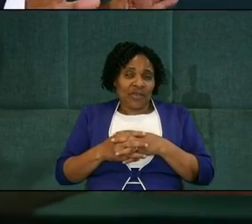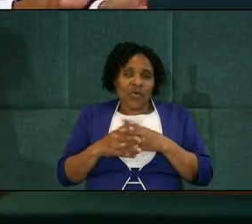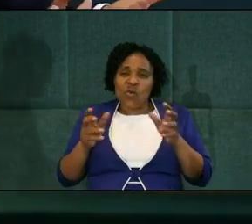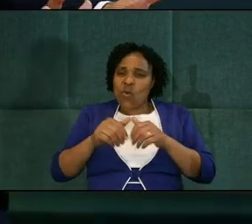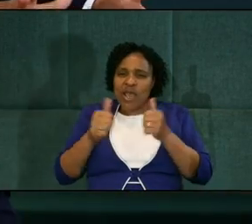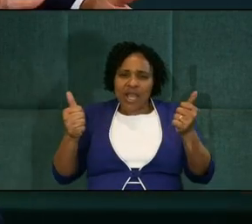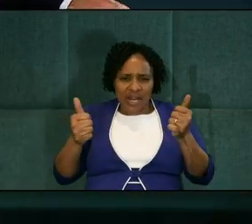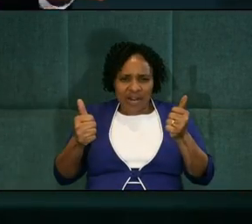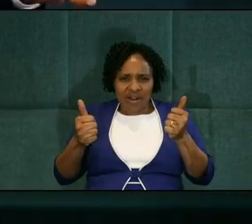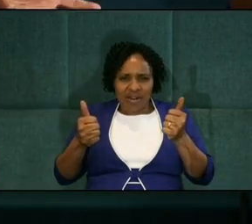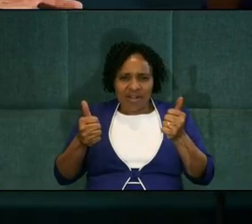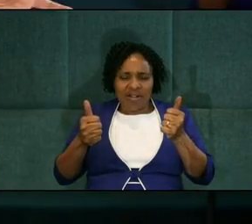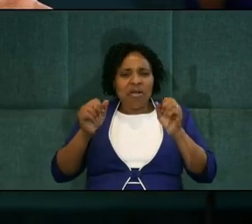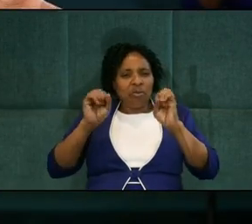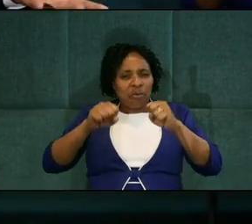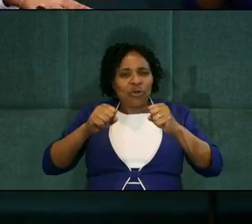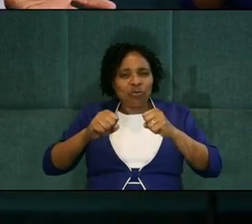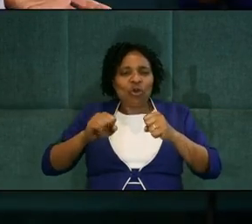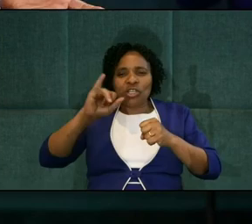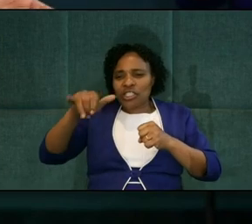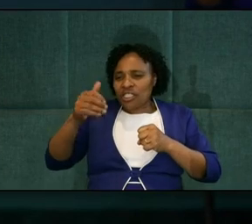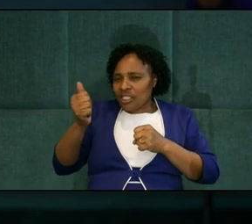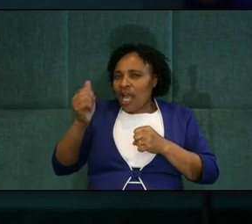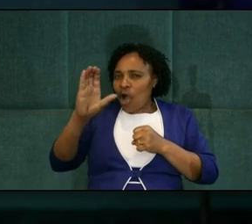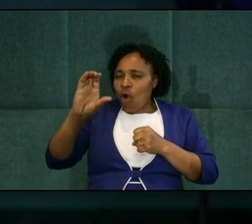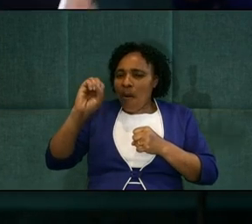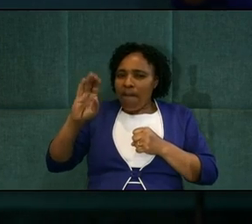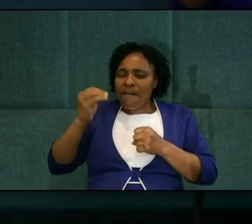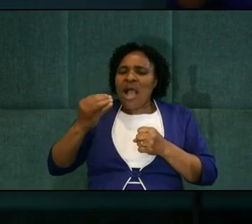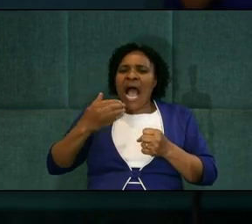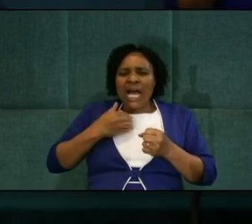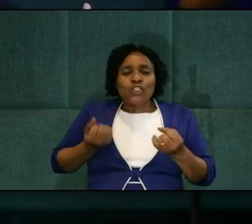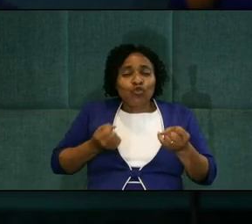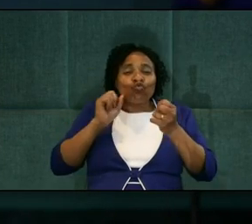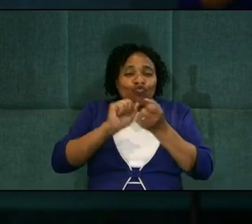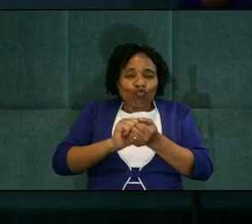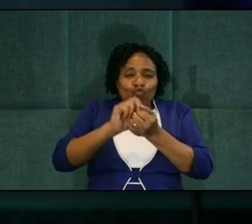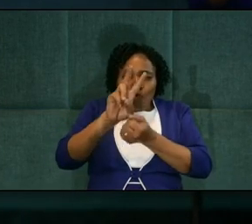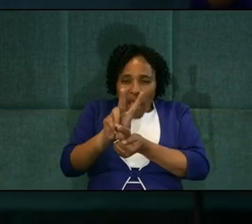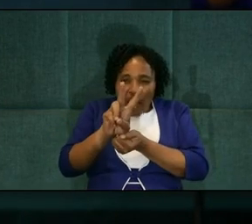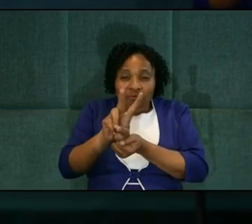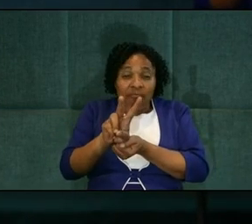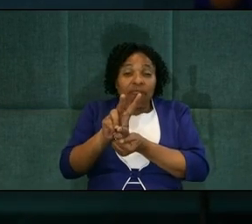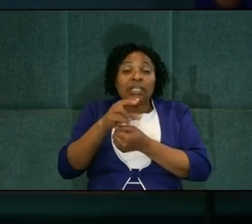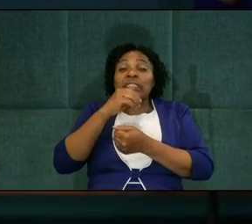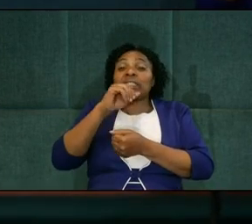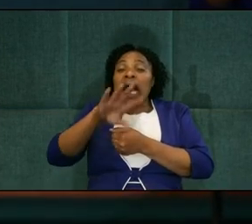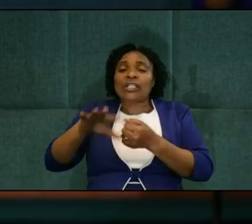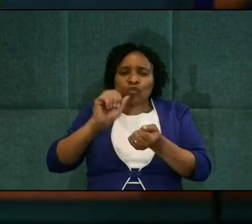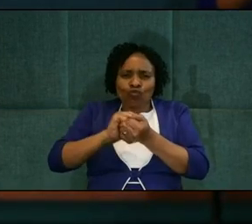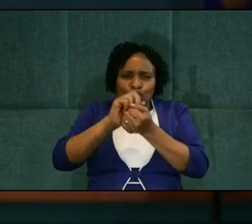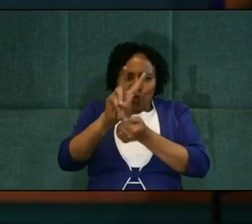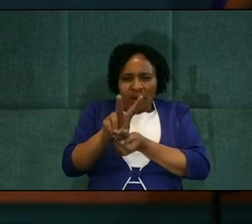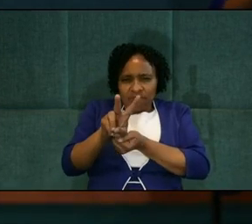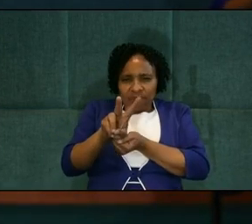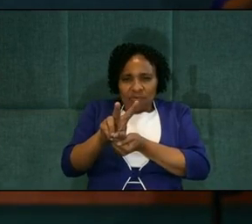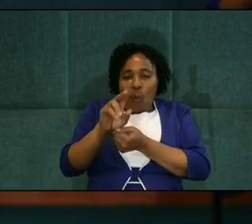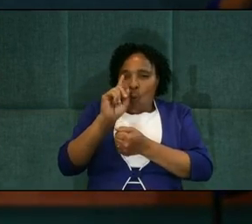Well, to give you a starter, Jacob had how many? 12 boys and a